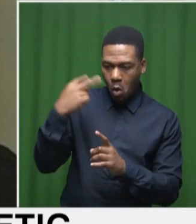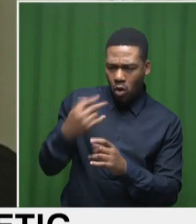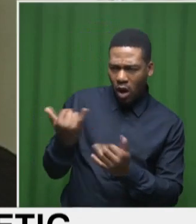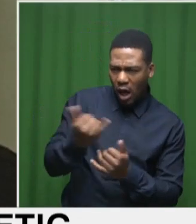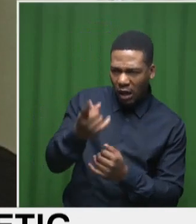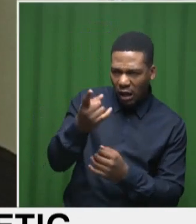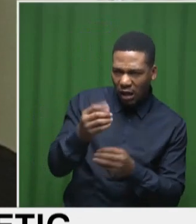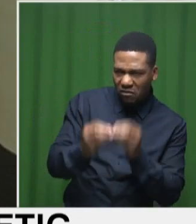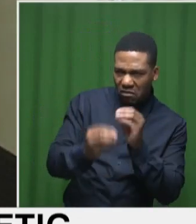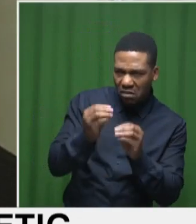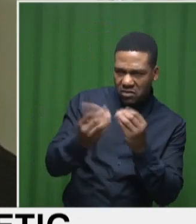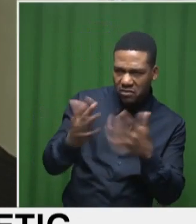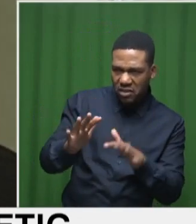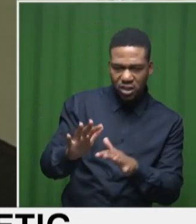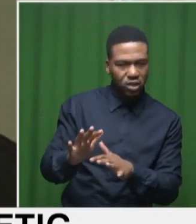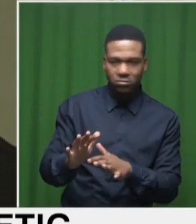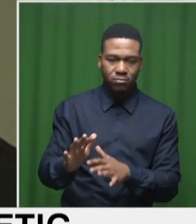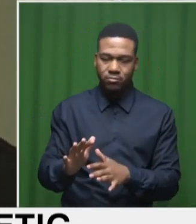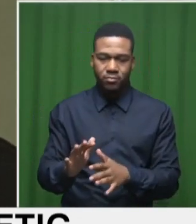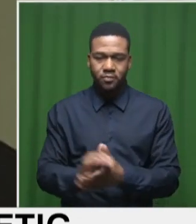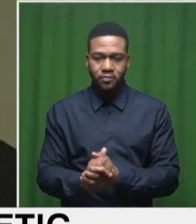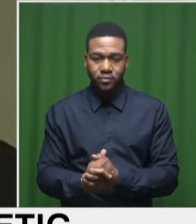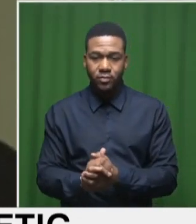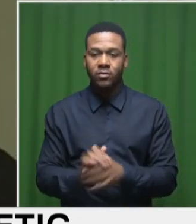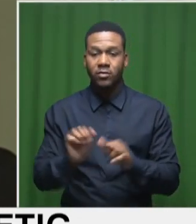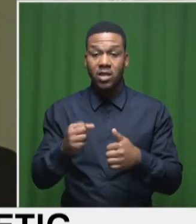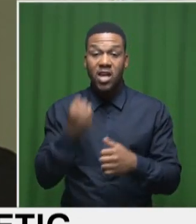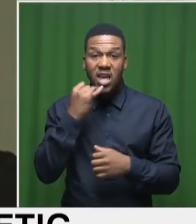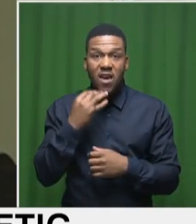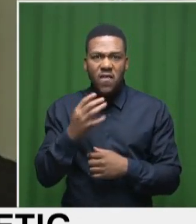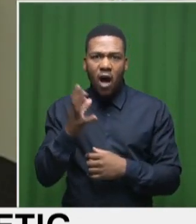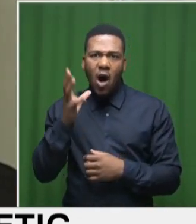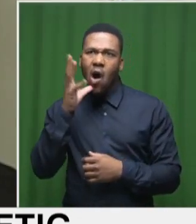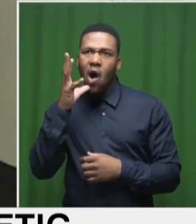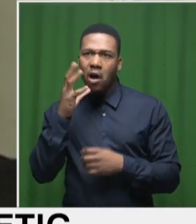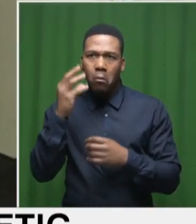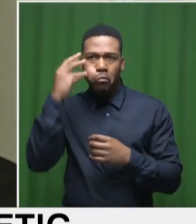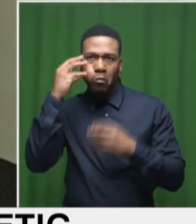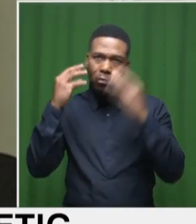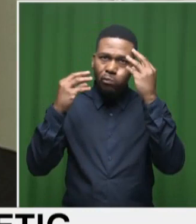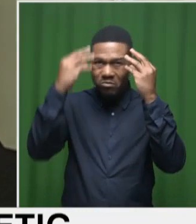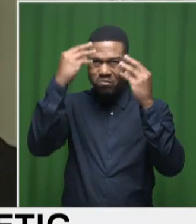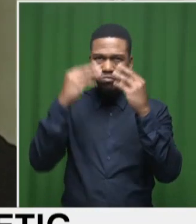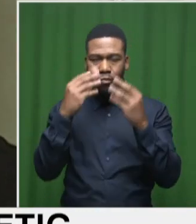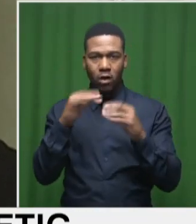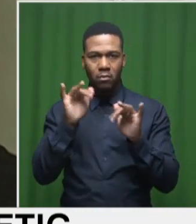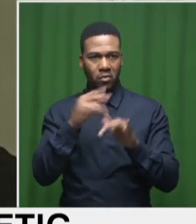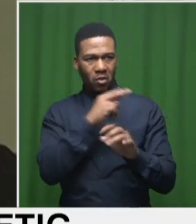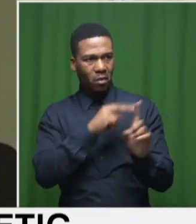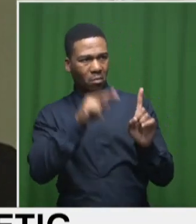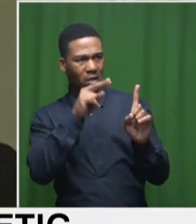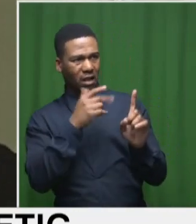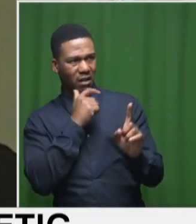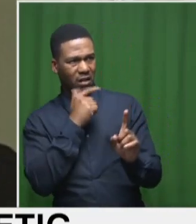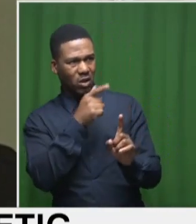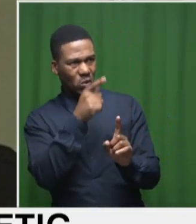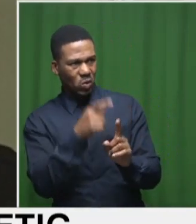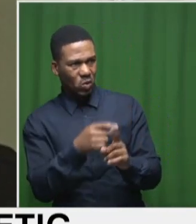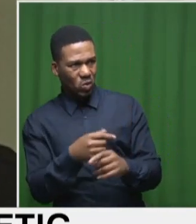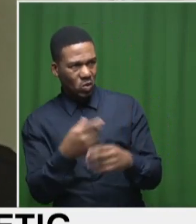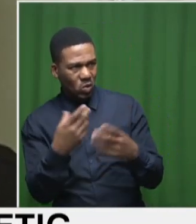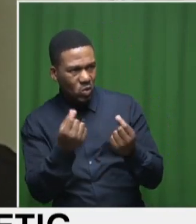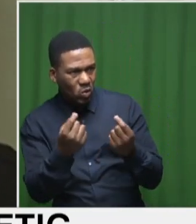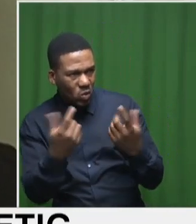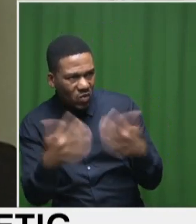is. When you've had too much, people can look at you and they can say, oh, I see you've done some cheek filler. Whereas if you've aimed